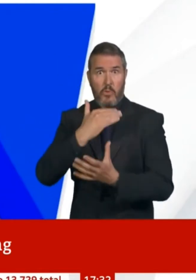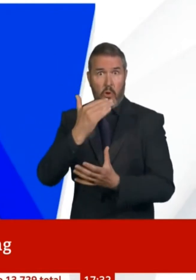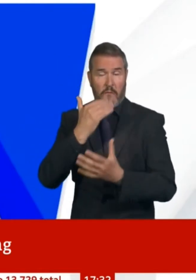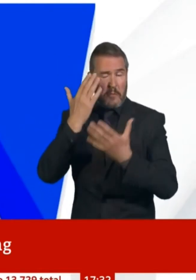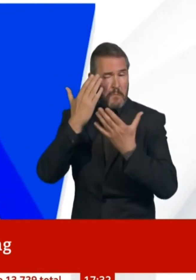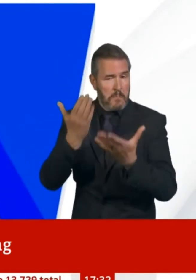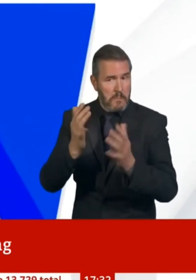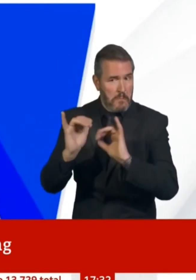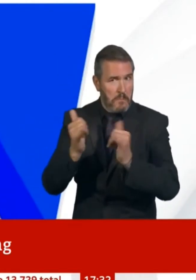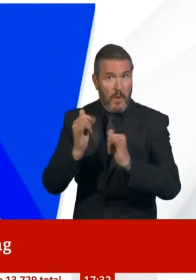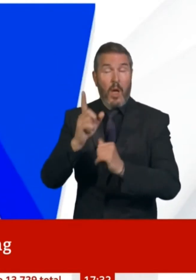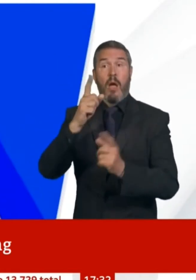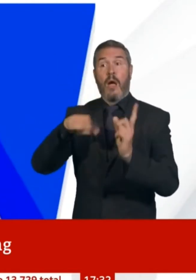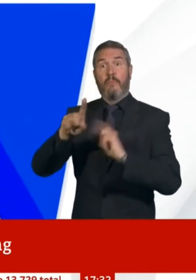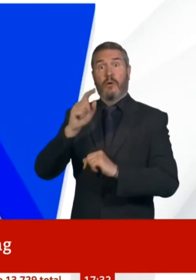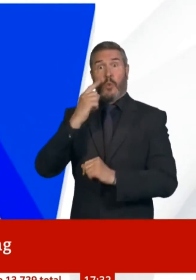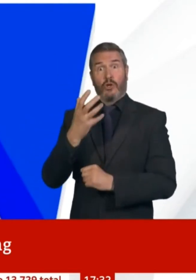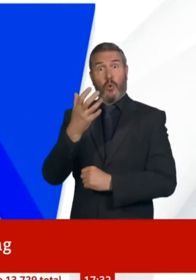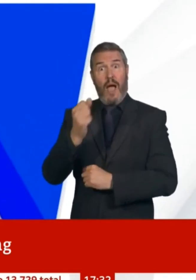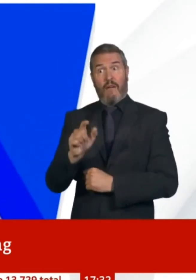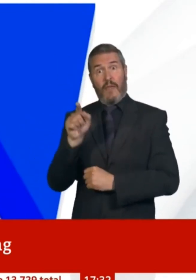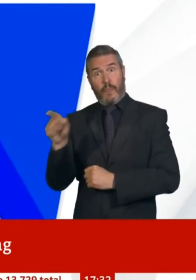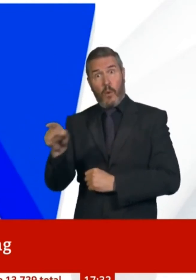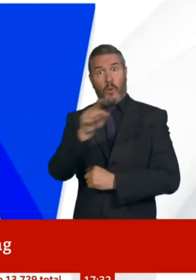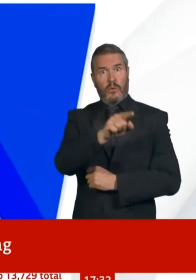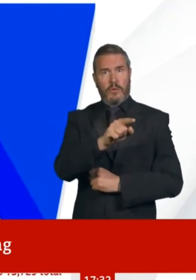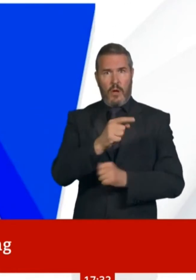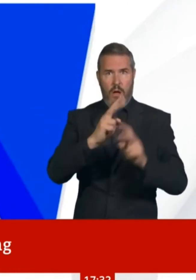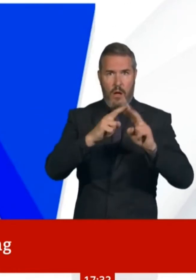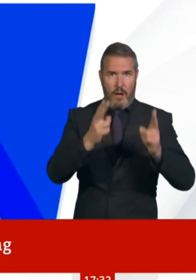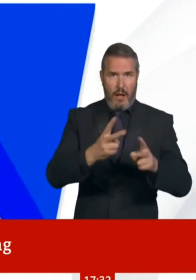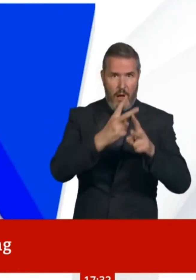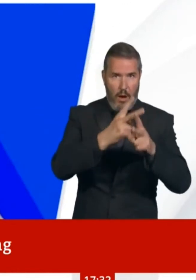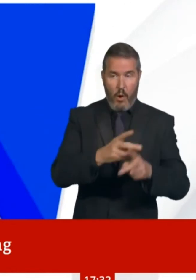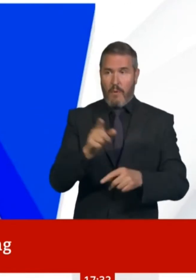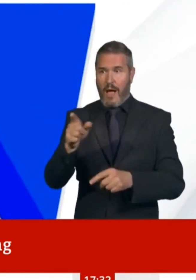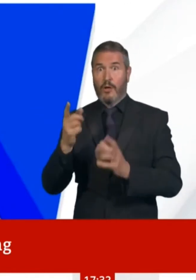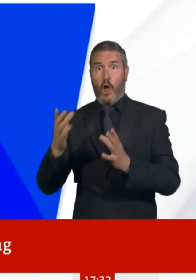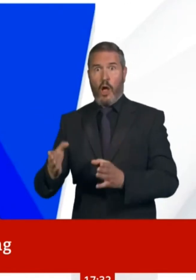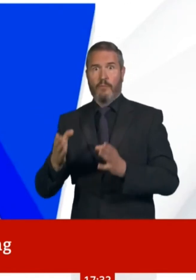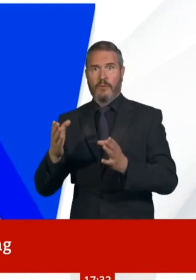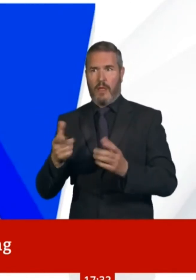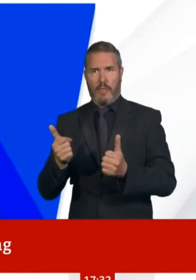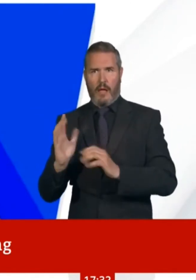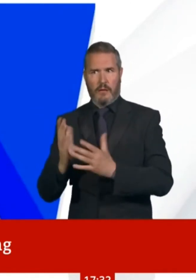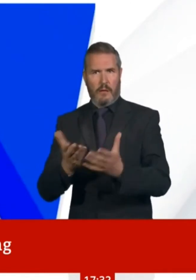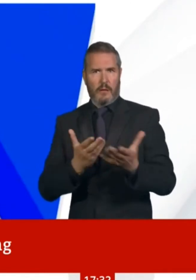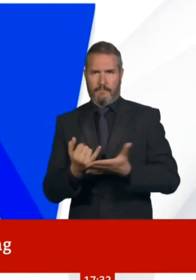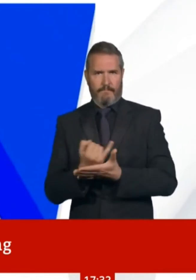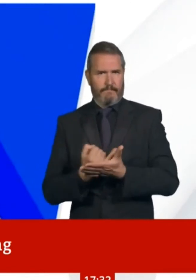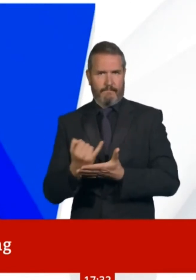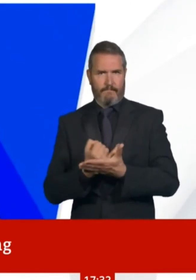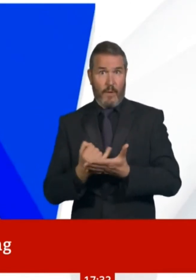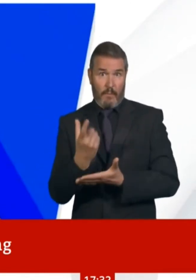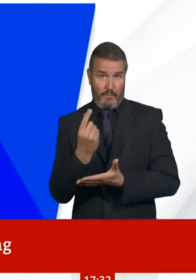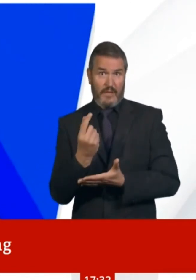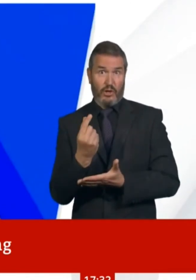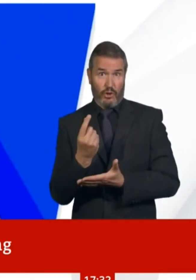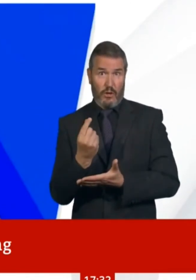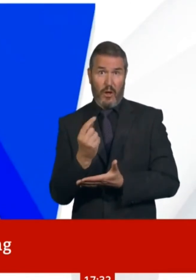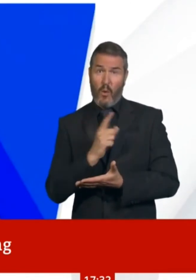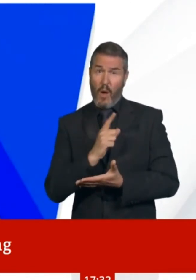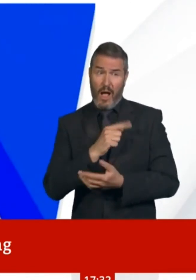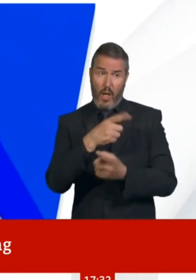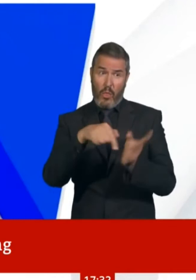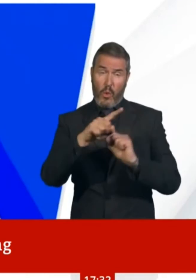would you accept that the measures in place in those settings have proved inadequate? And what will you do to make sure that some of the most